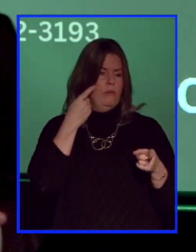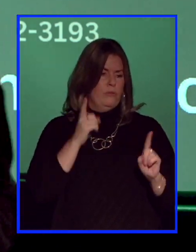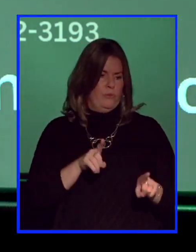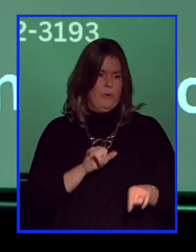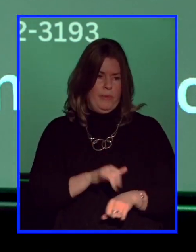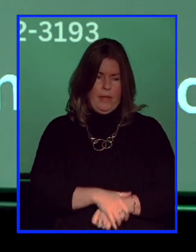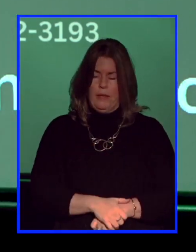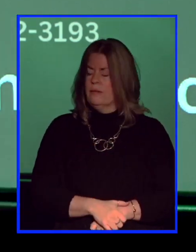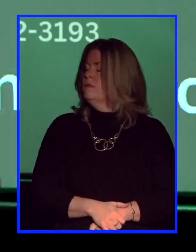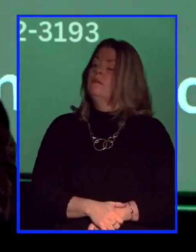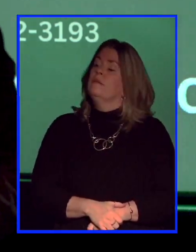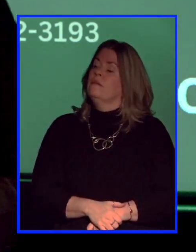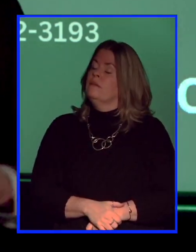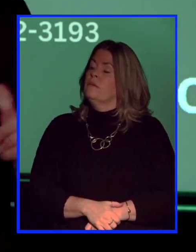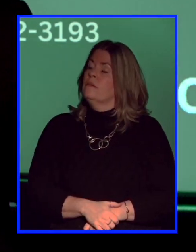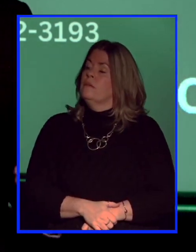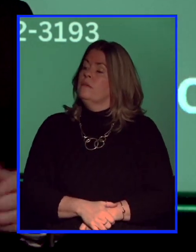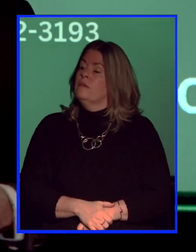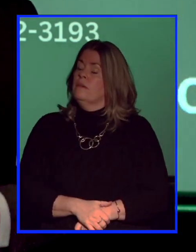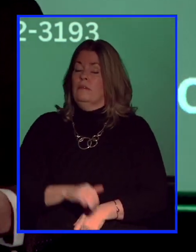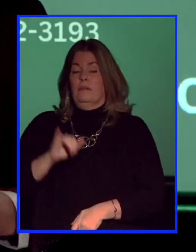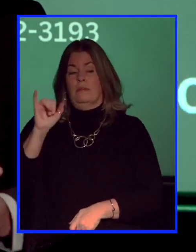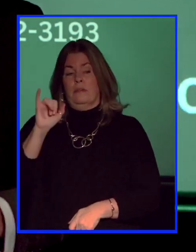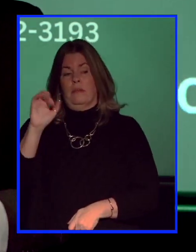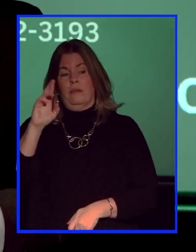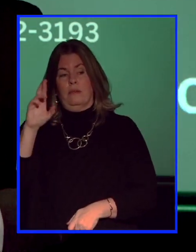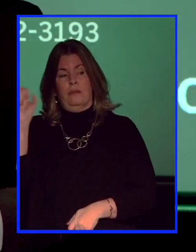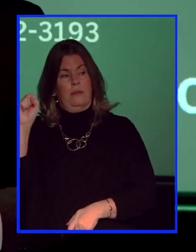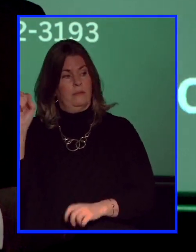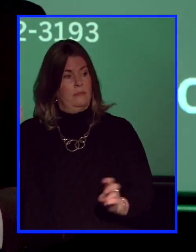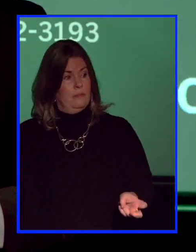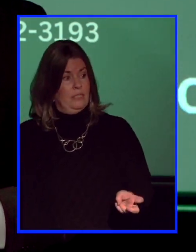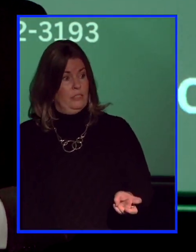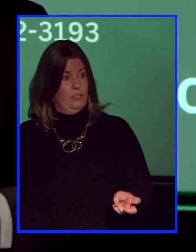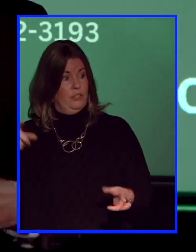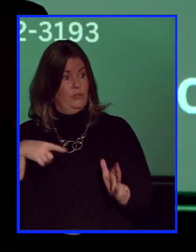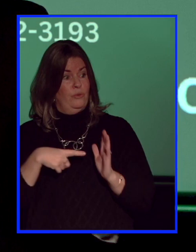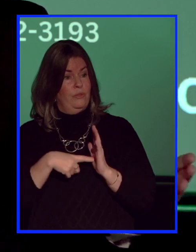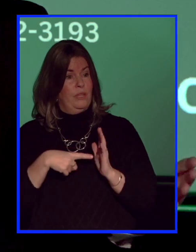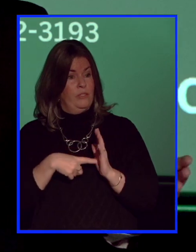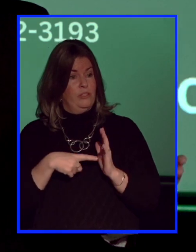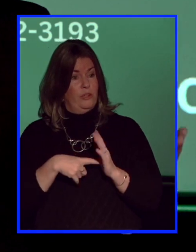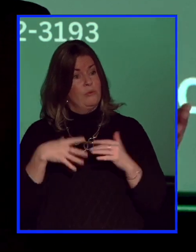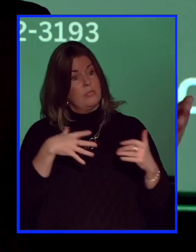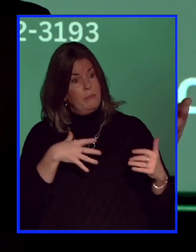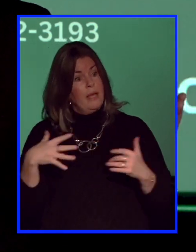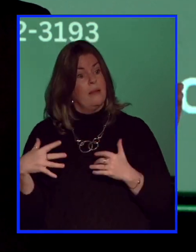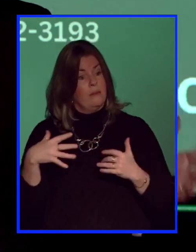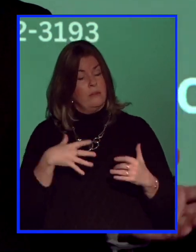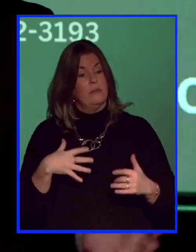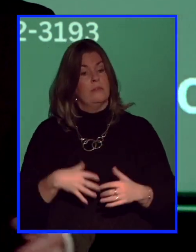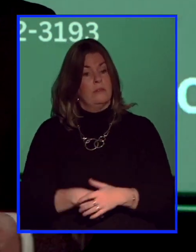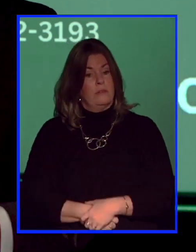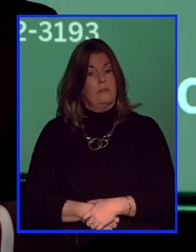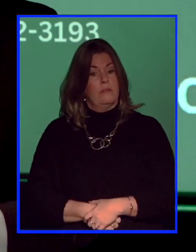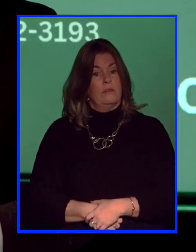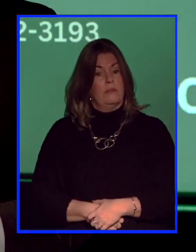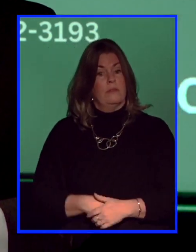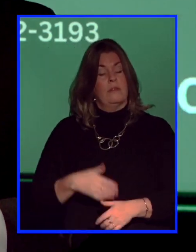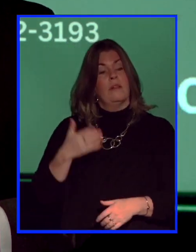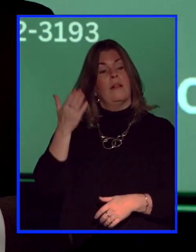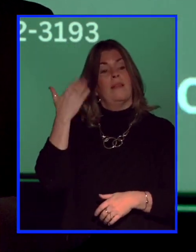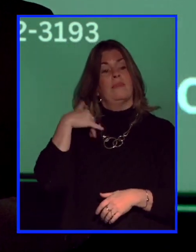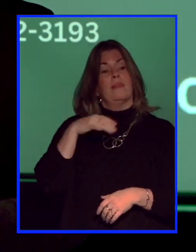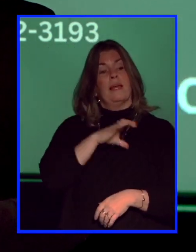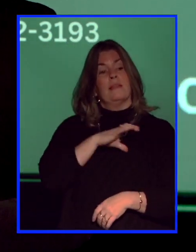agree with you on that. The IRS issue shows what the battle is. I mean, the last Congress put money